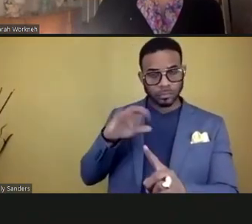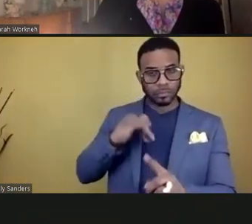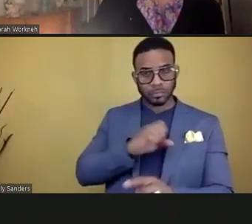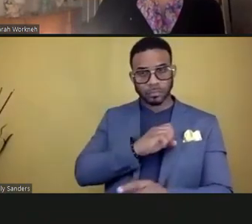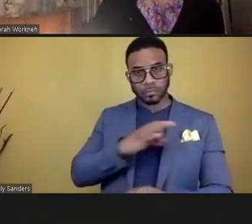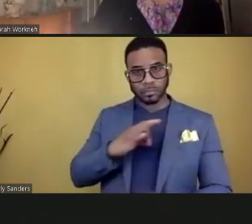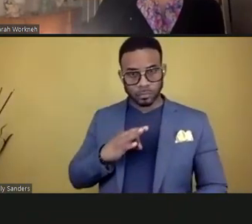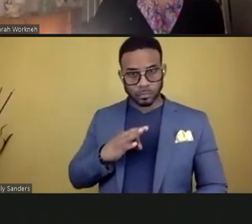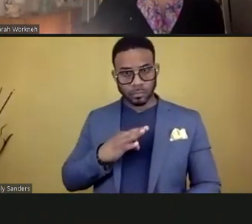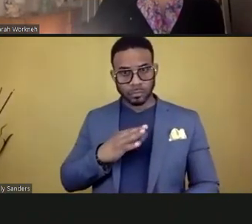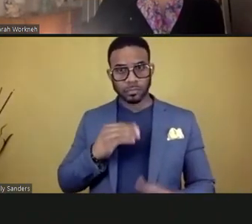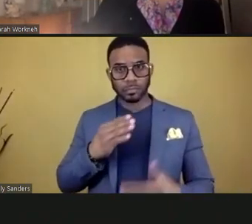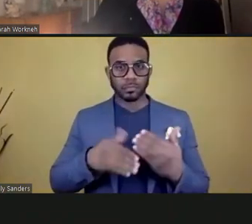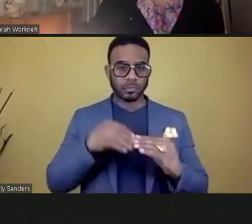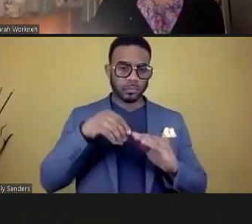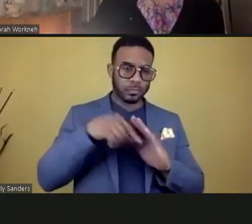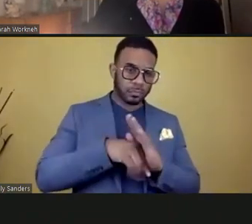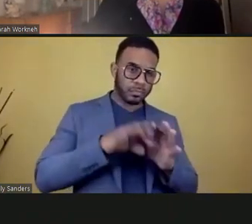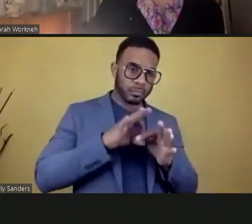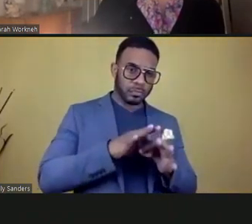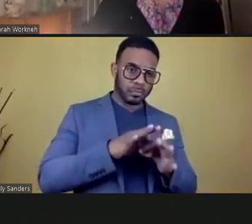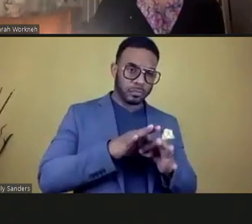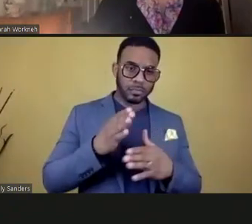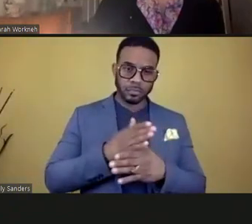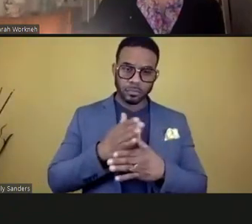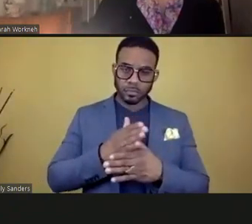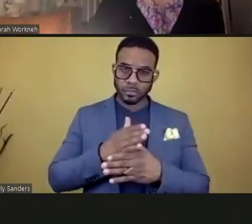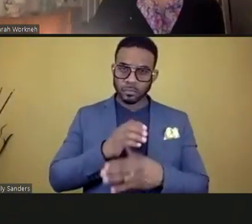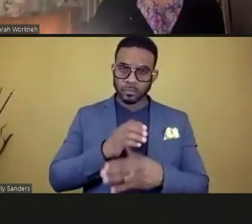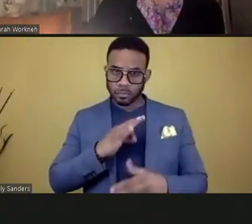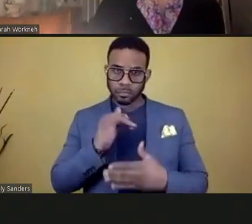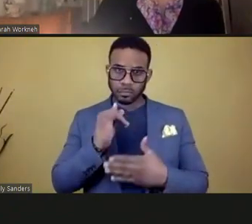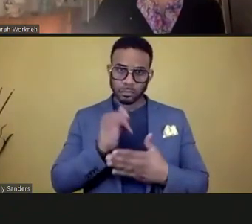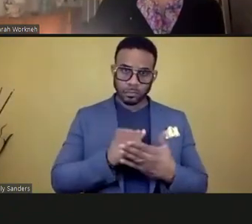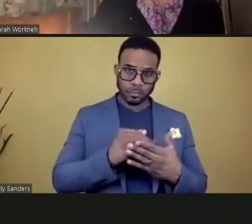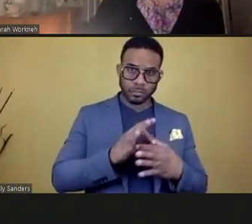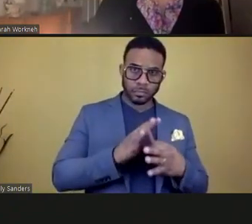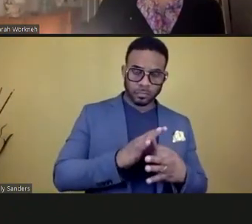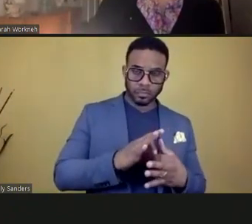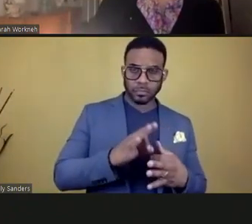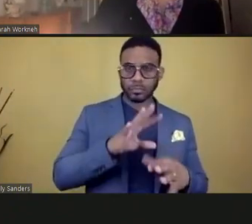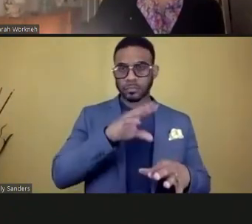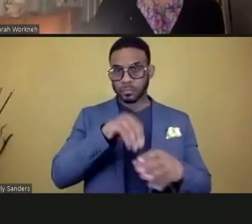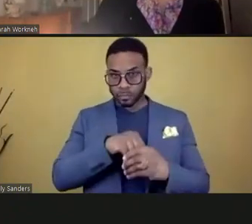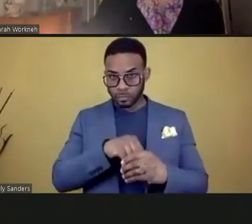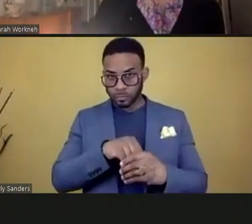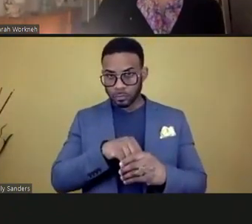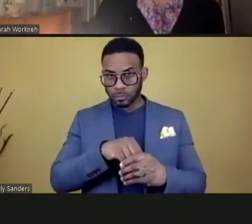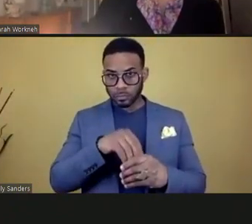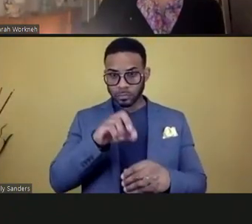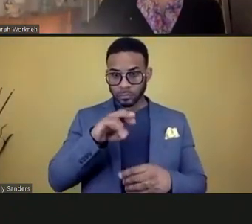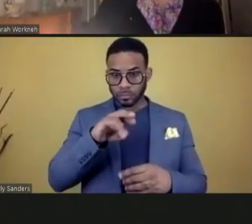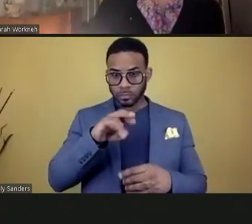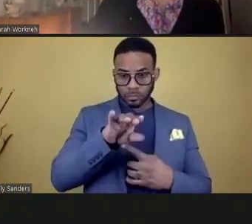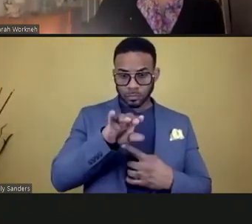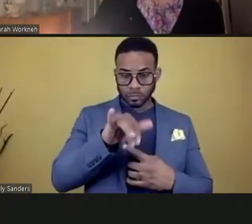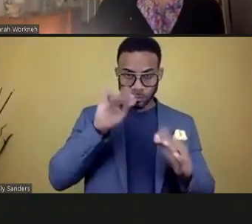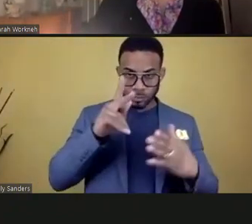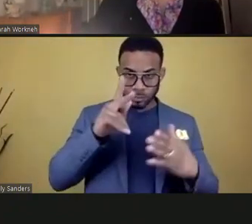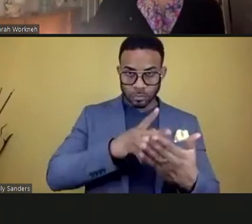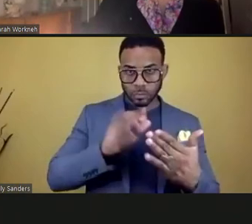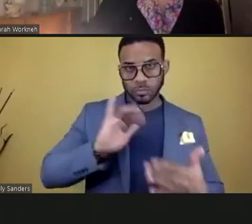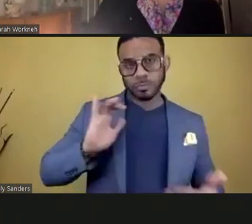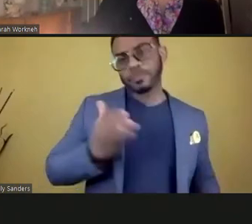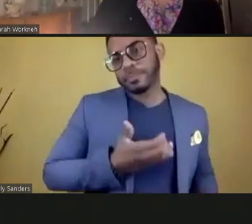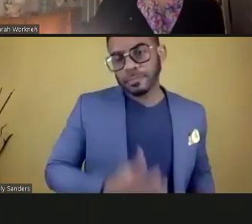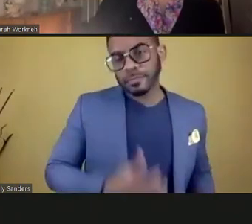staff and the deep relationships between staff, artist, curator within a residency-focused program like ours.